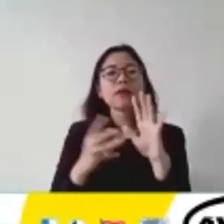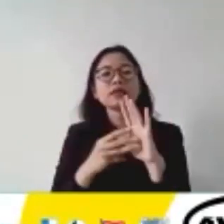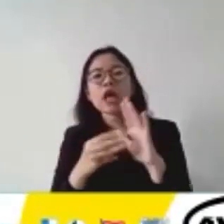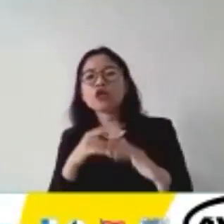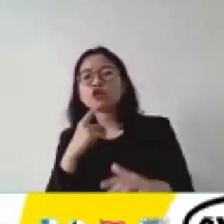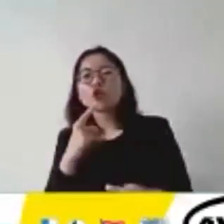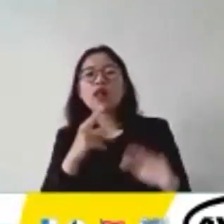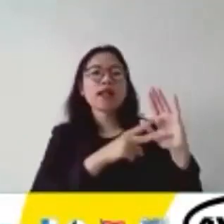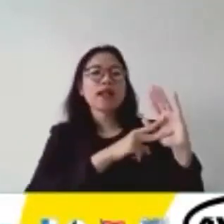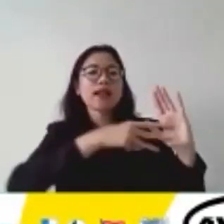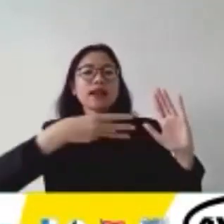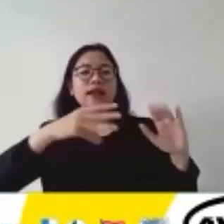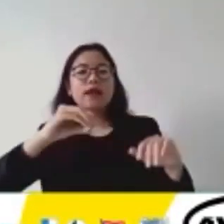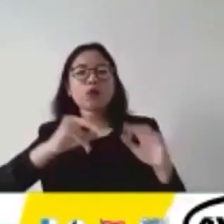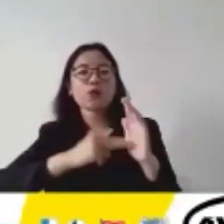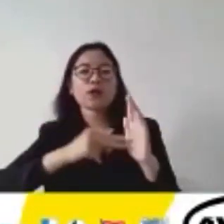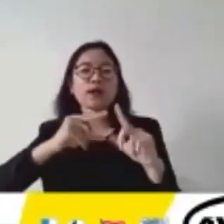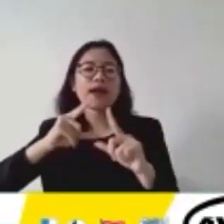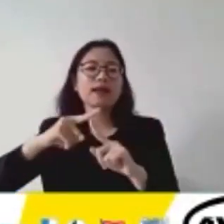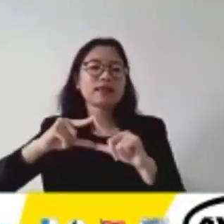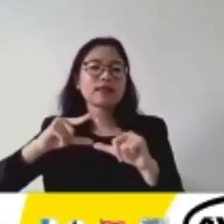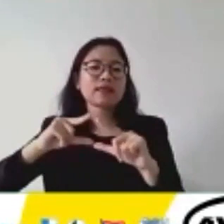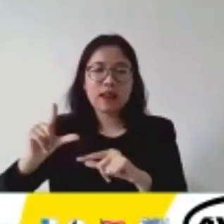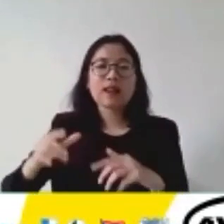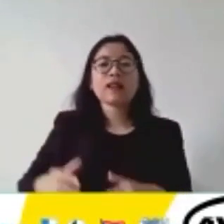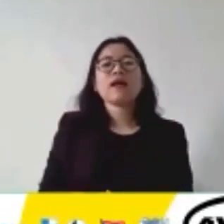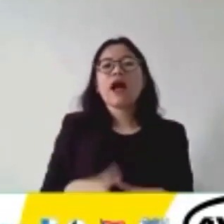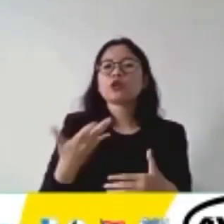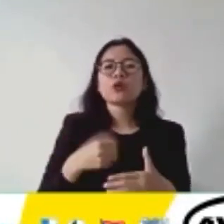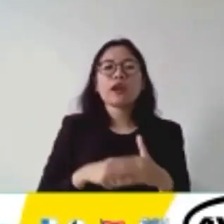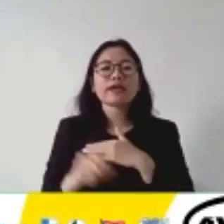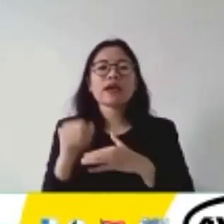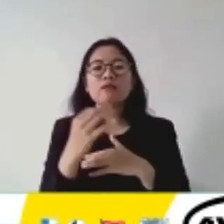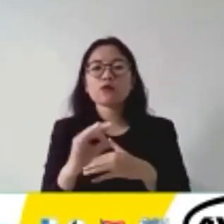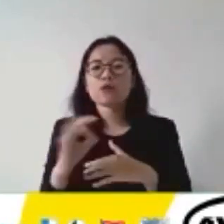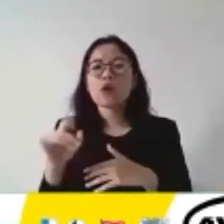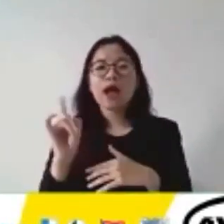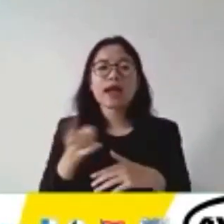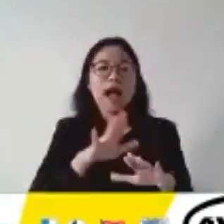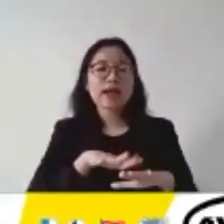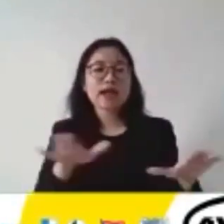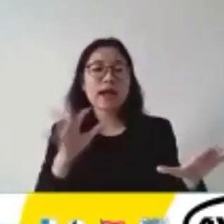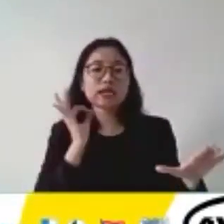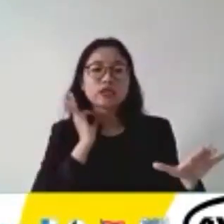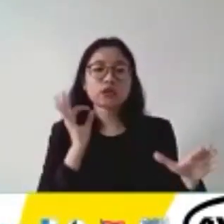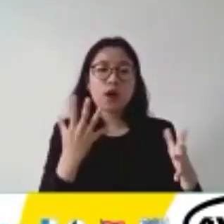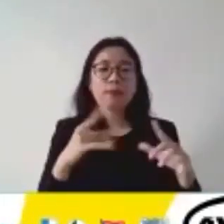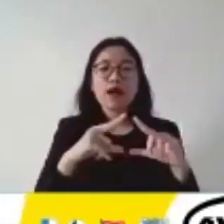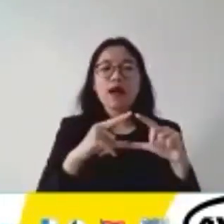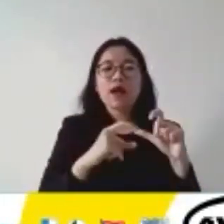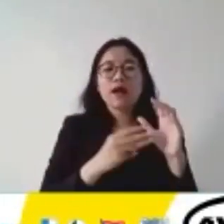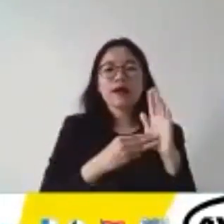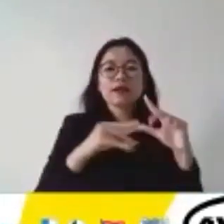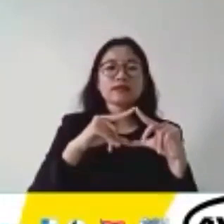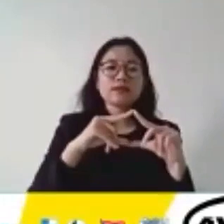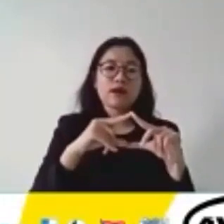asthma, slower development of the lung function, developmental problems,